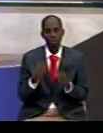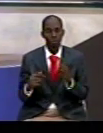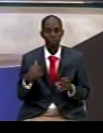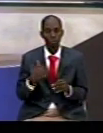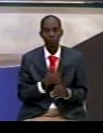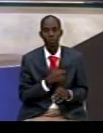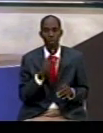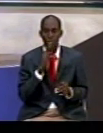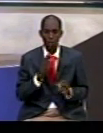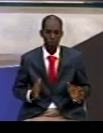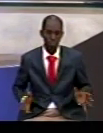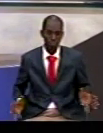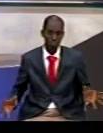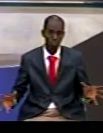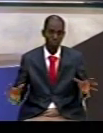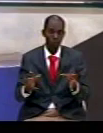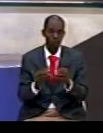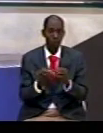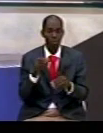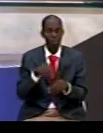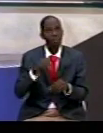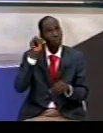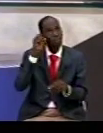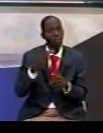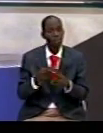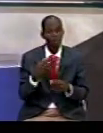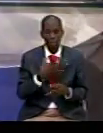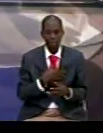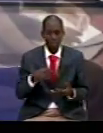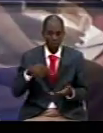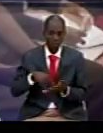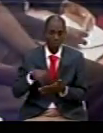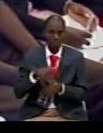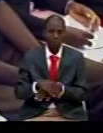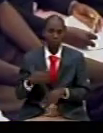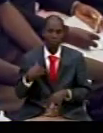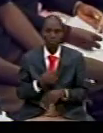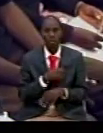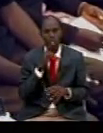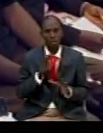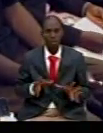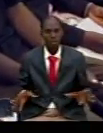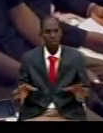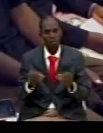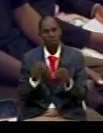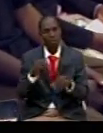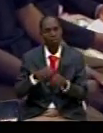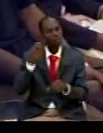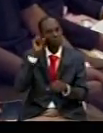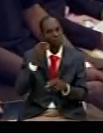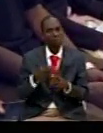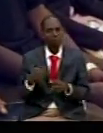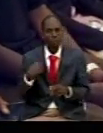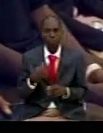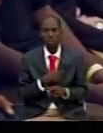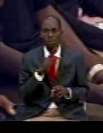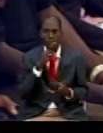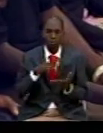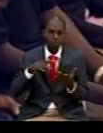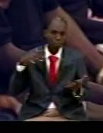gathered in his name. And tonight, we're gathered in his name. We're studying his